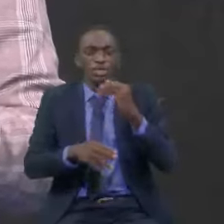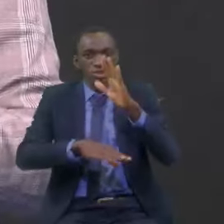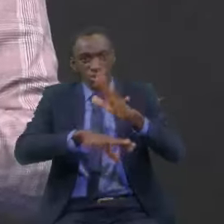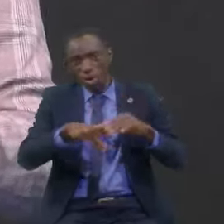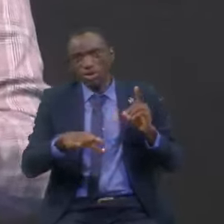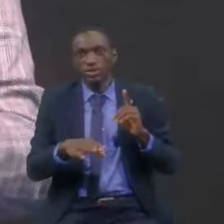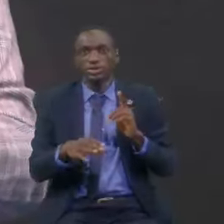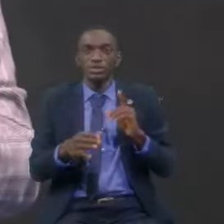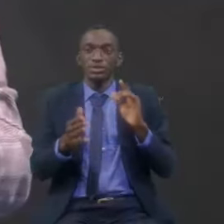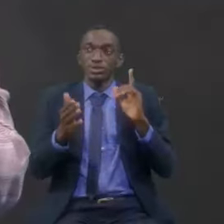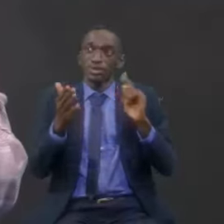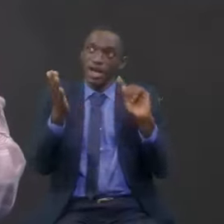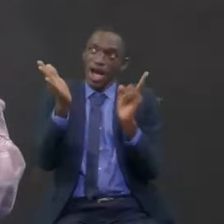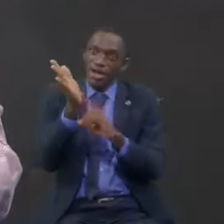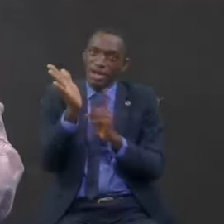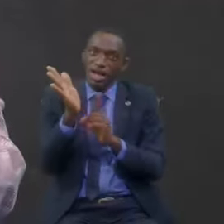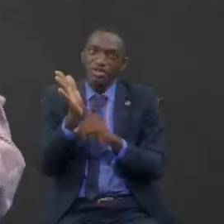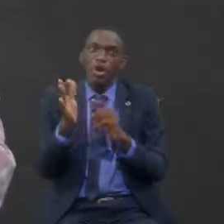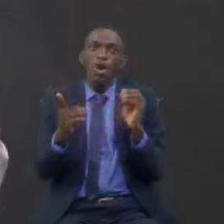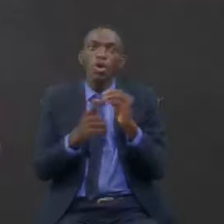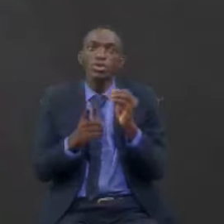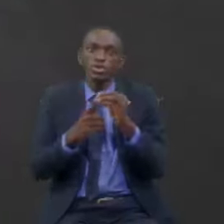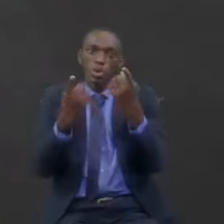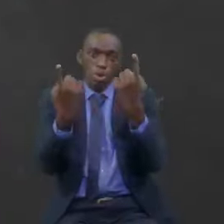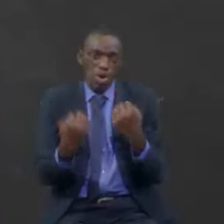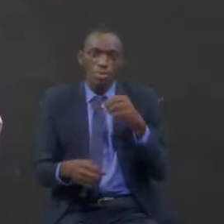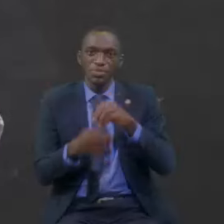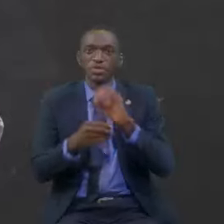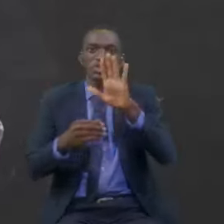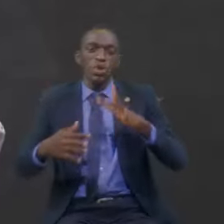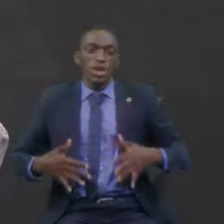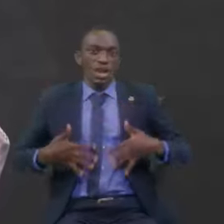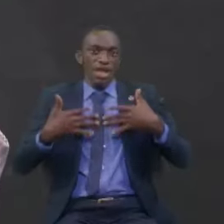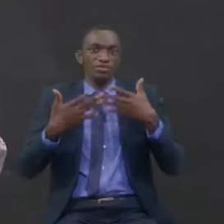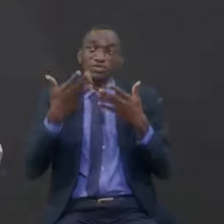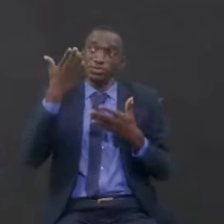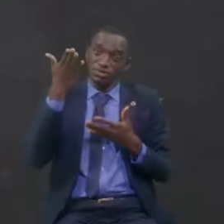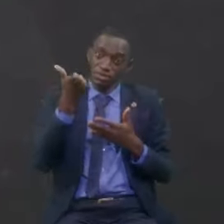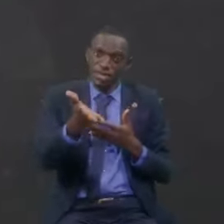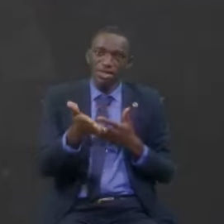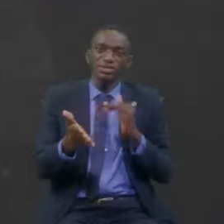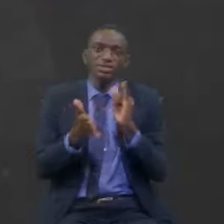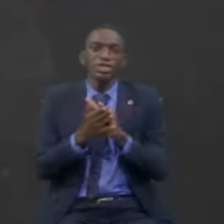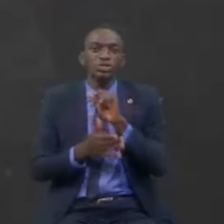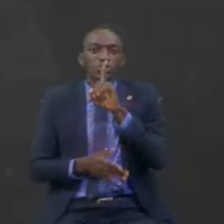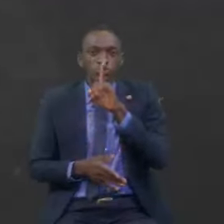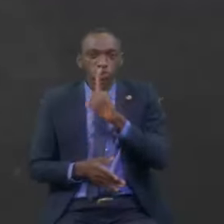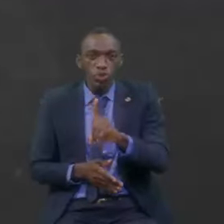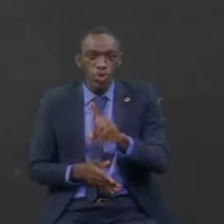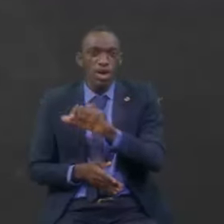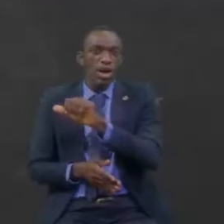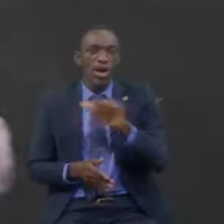also comes in your life there that indeed a notable